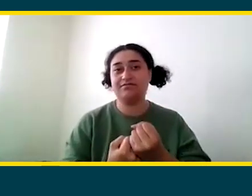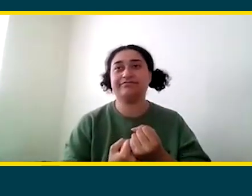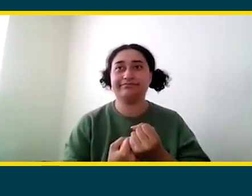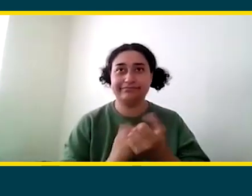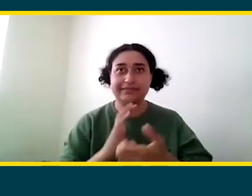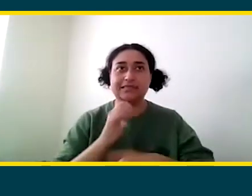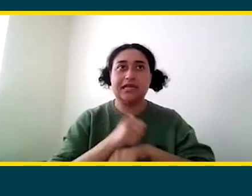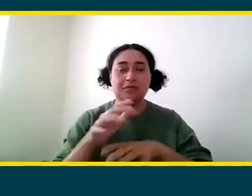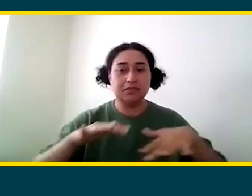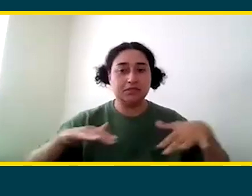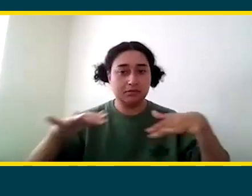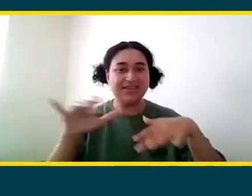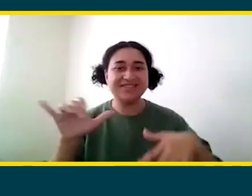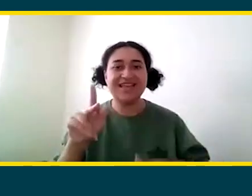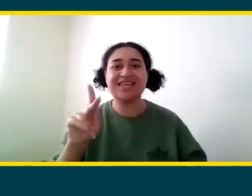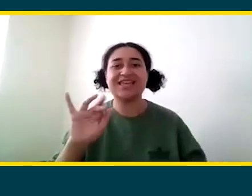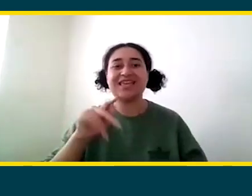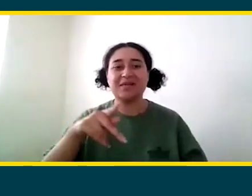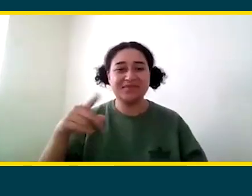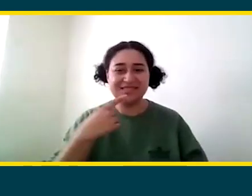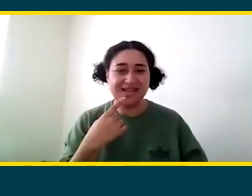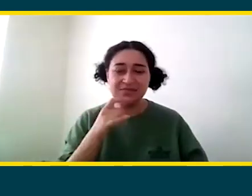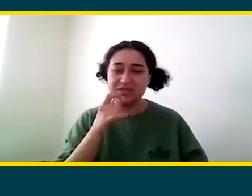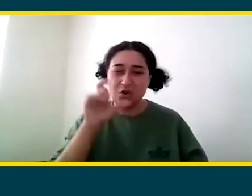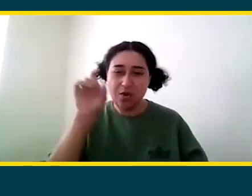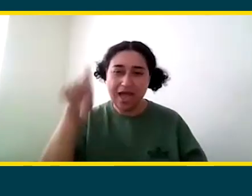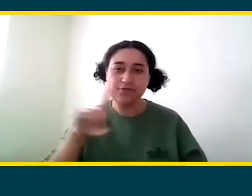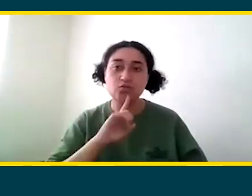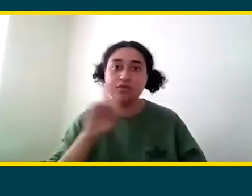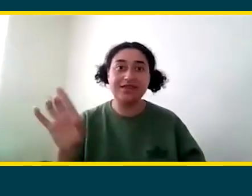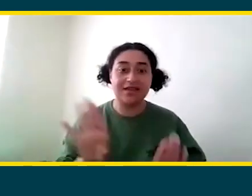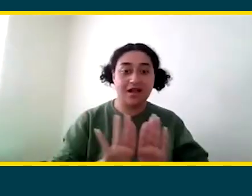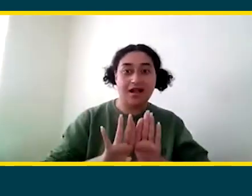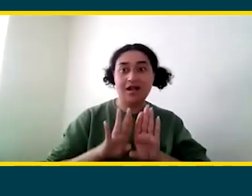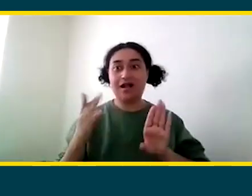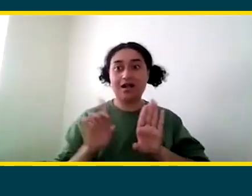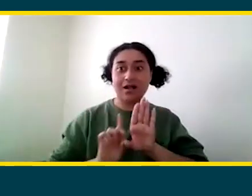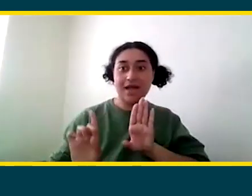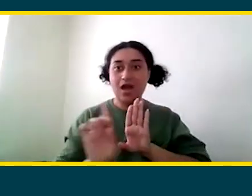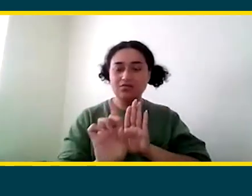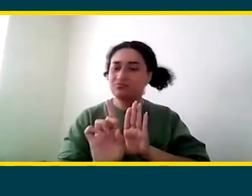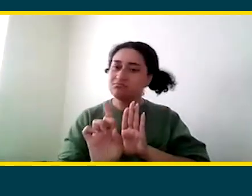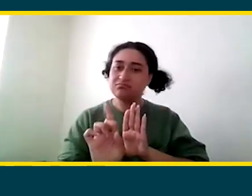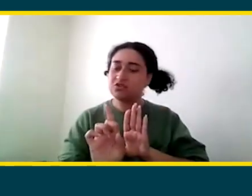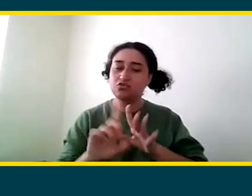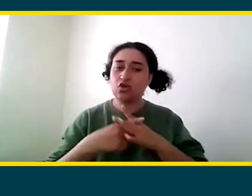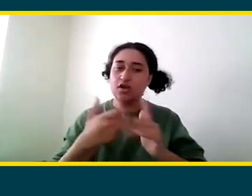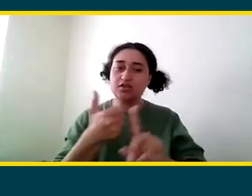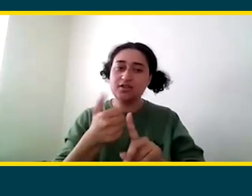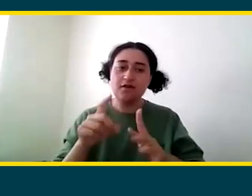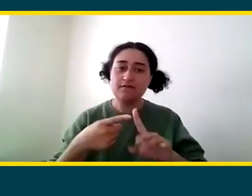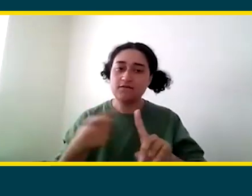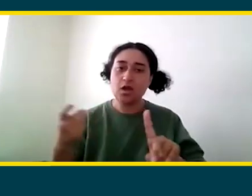a space, kind of what Kip had said, that you don't have to really come out. You can just be yourself from the very beginning.